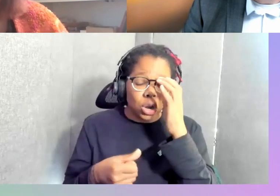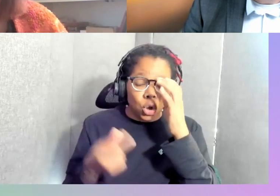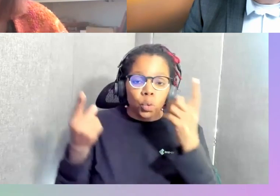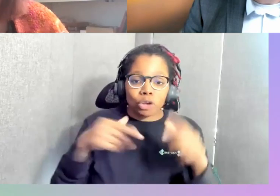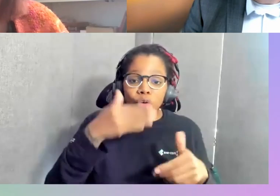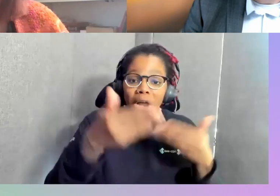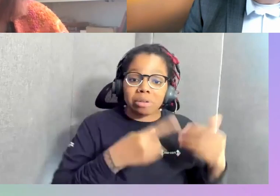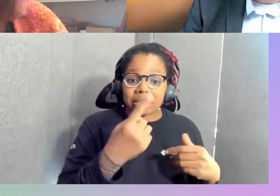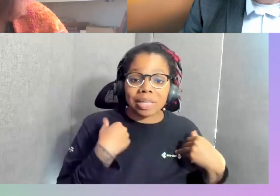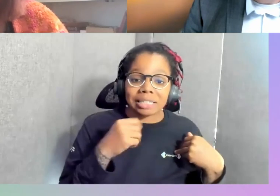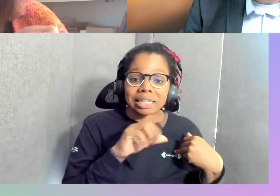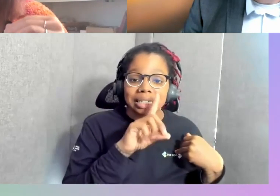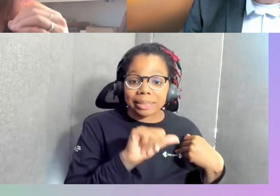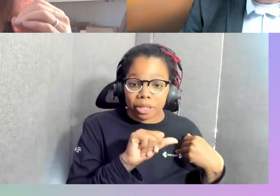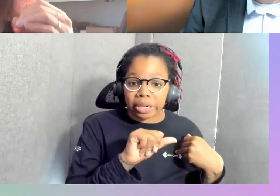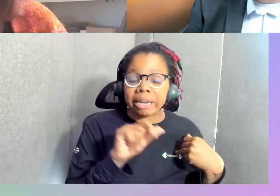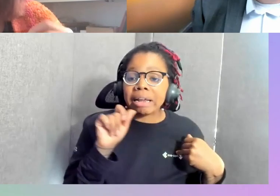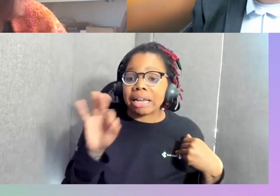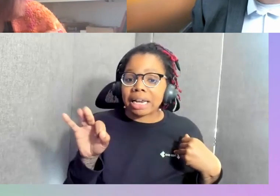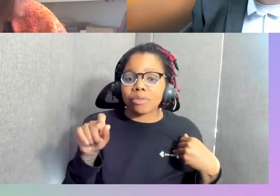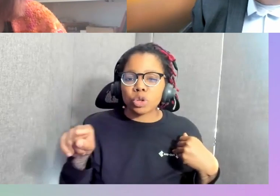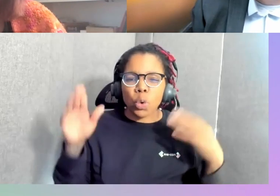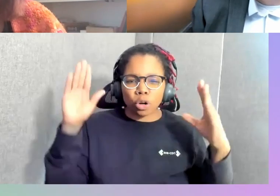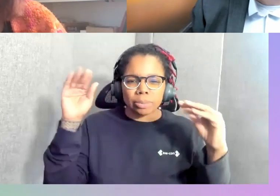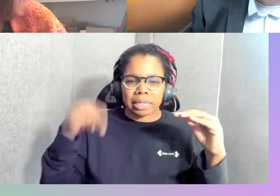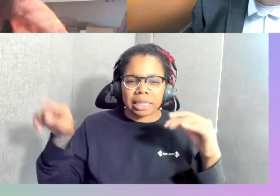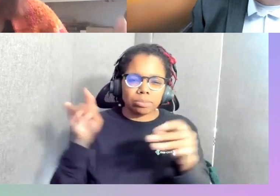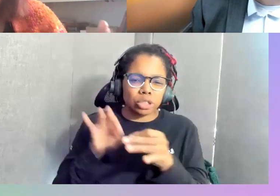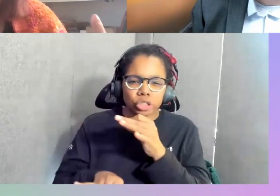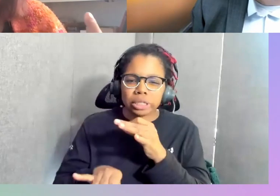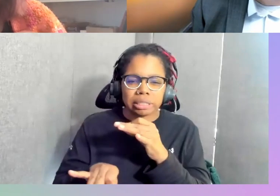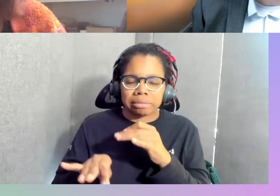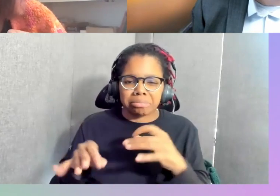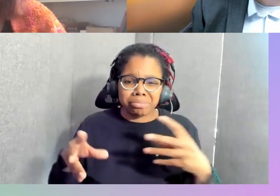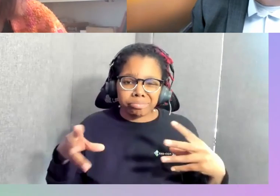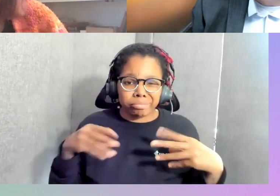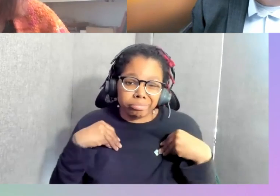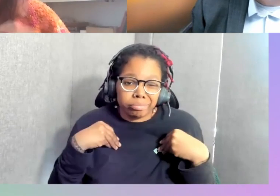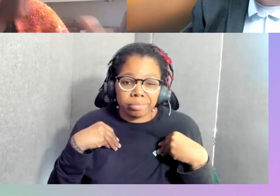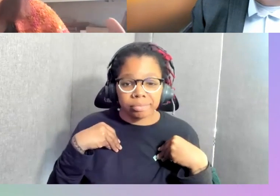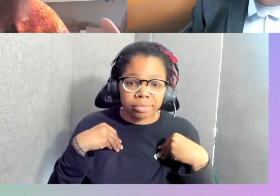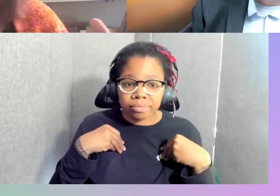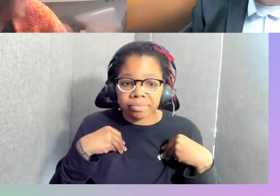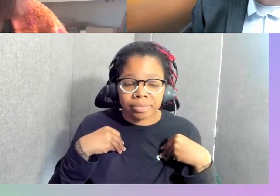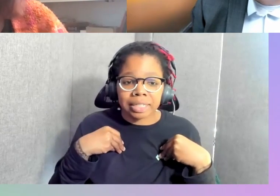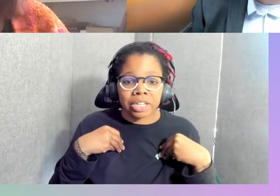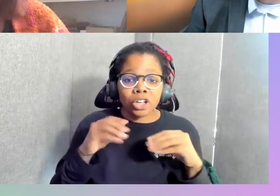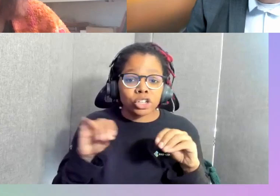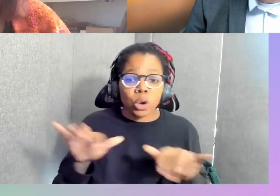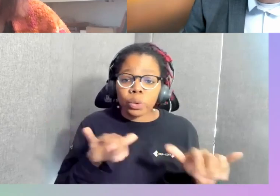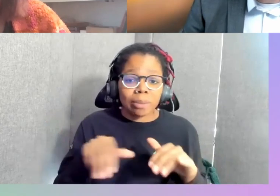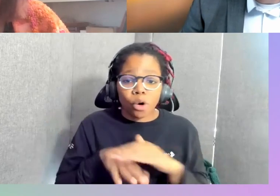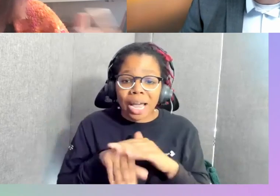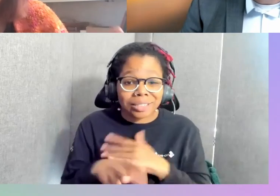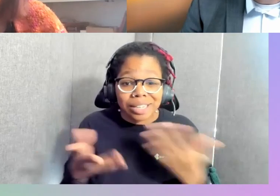hiring somebody with disabilities, if you're expecting them to just be okay with no keyboard